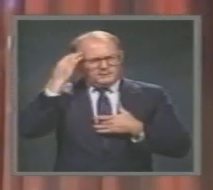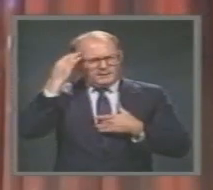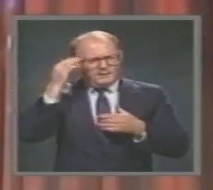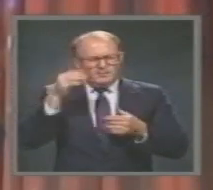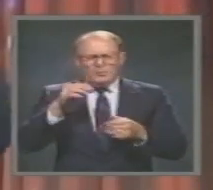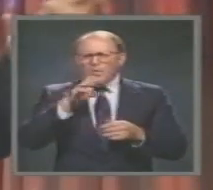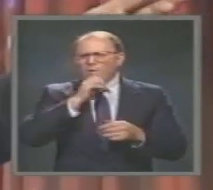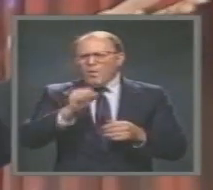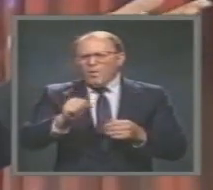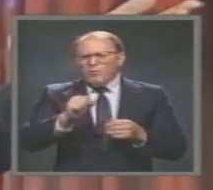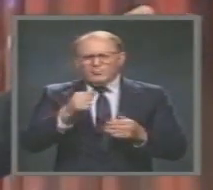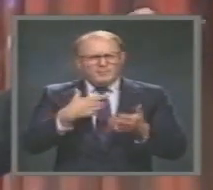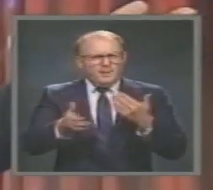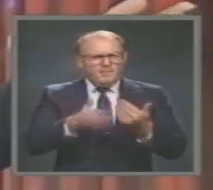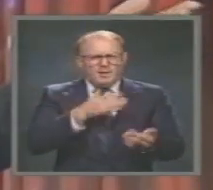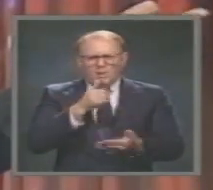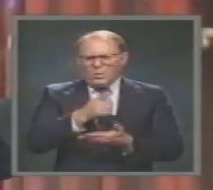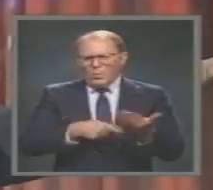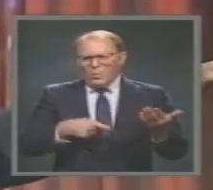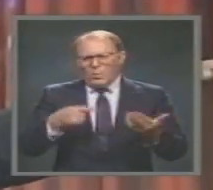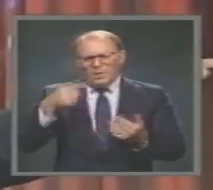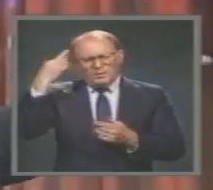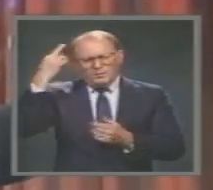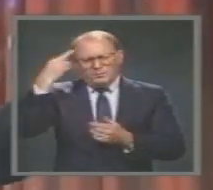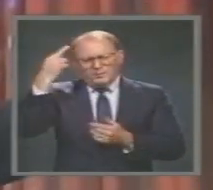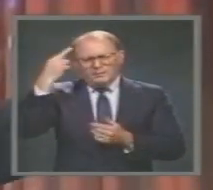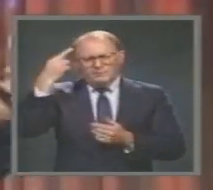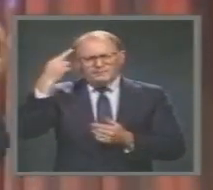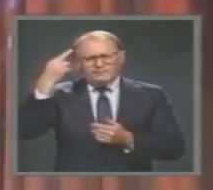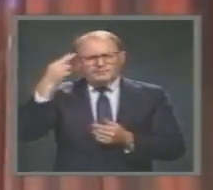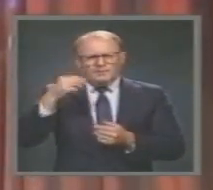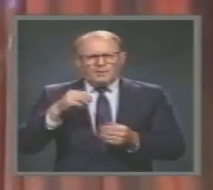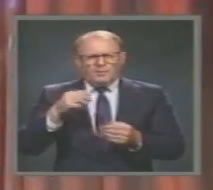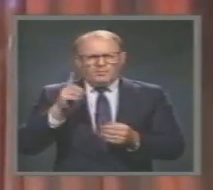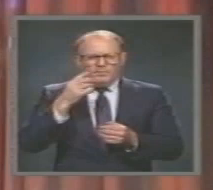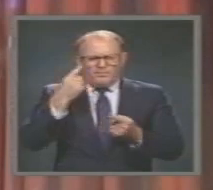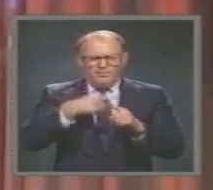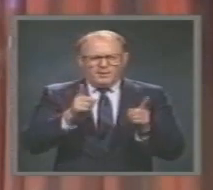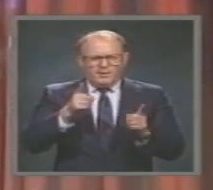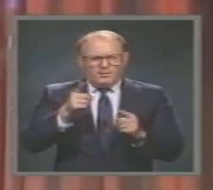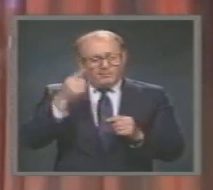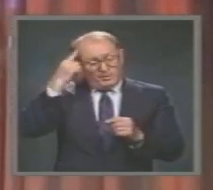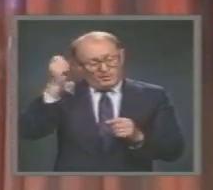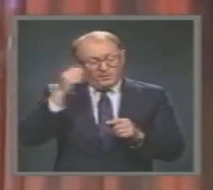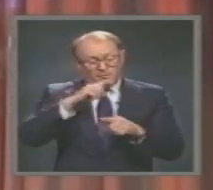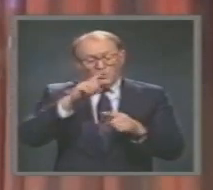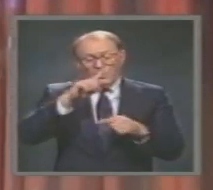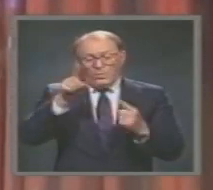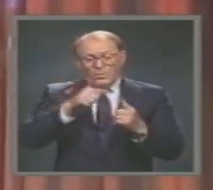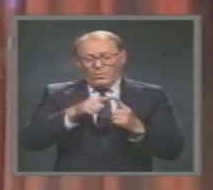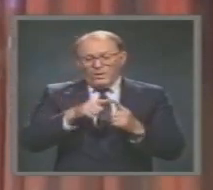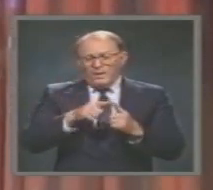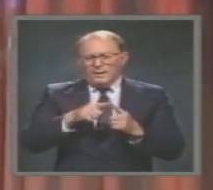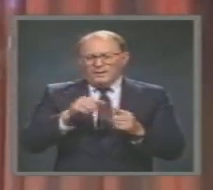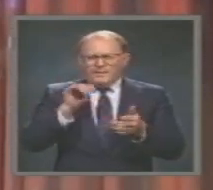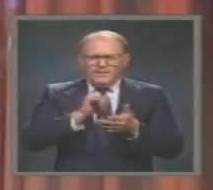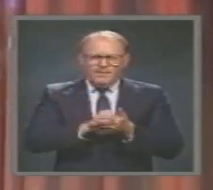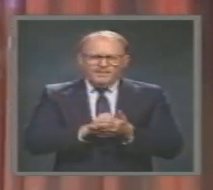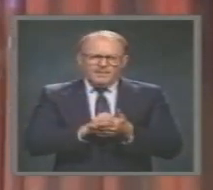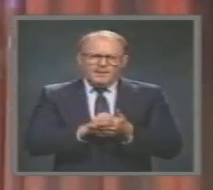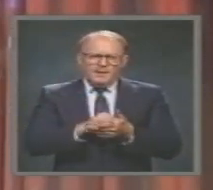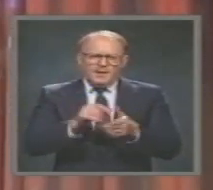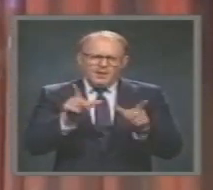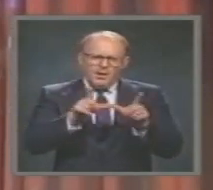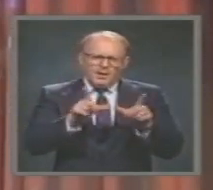elderly, for whatever noble purpose may be claimed. Because once such a license is granted, the